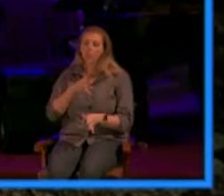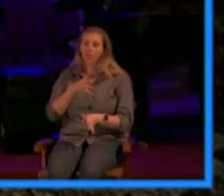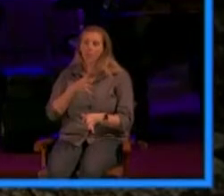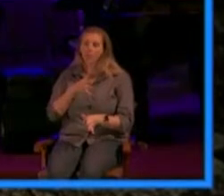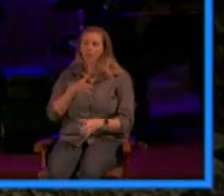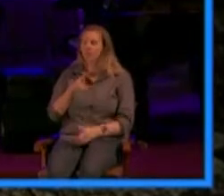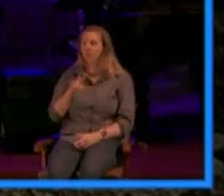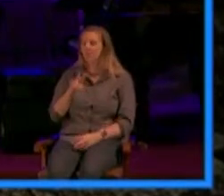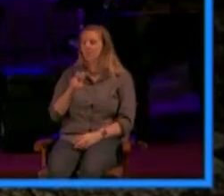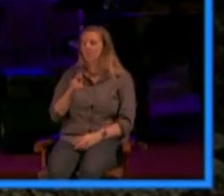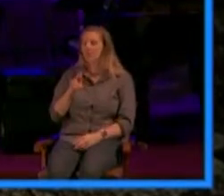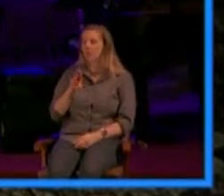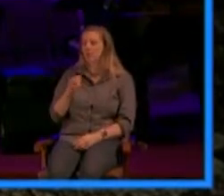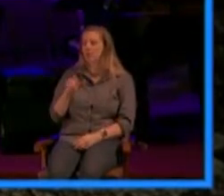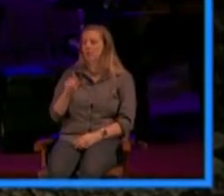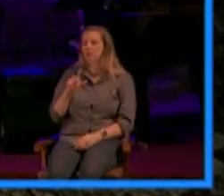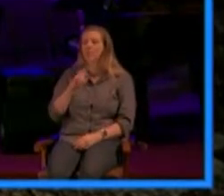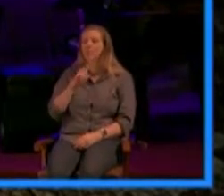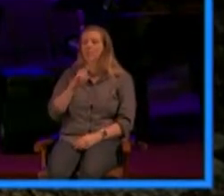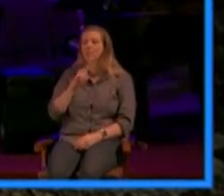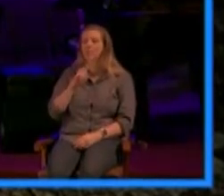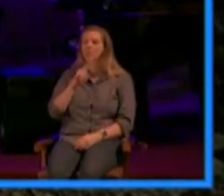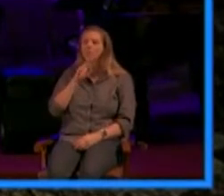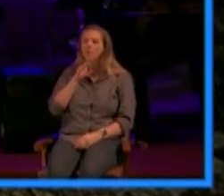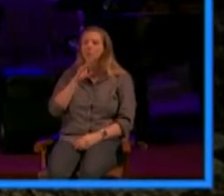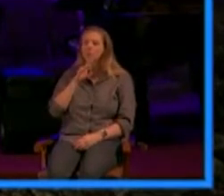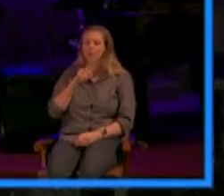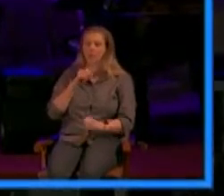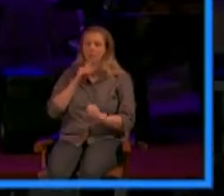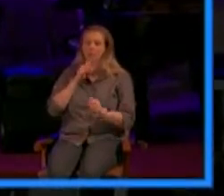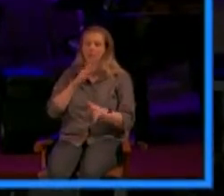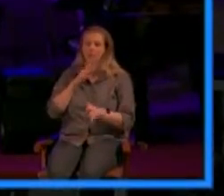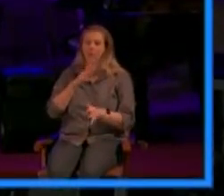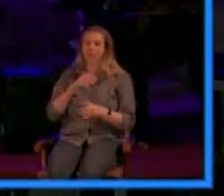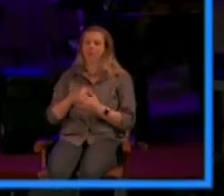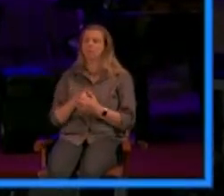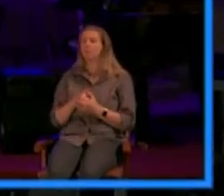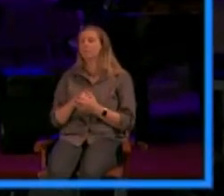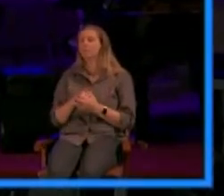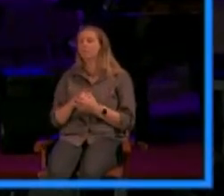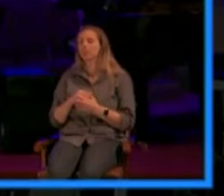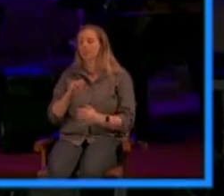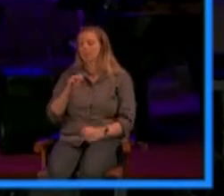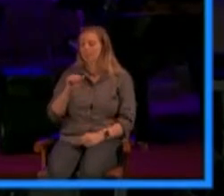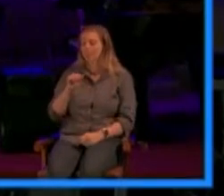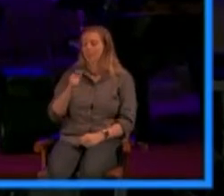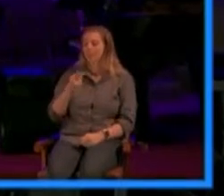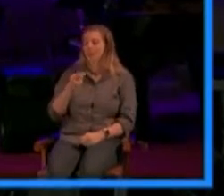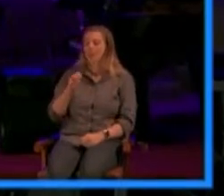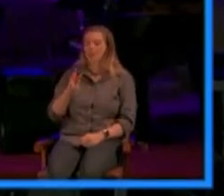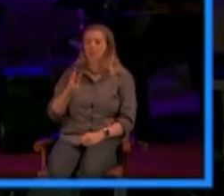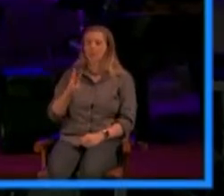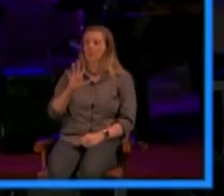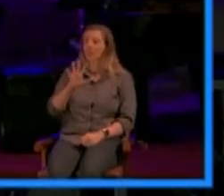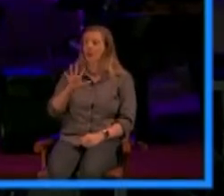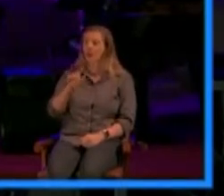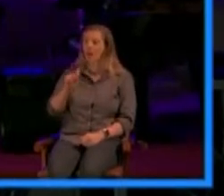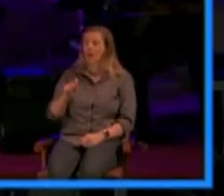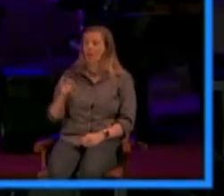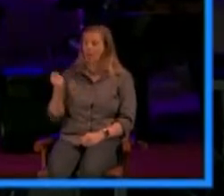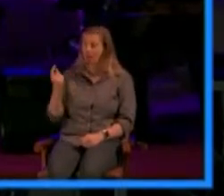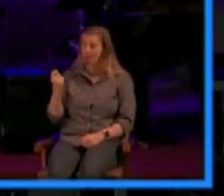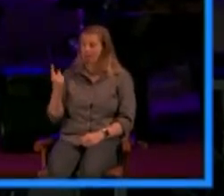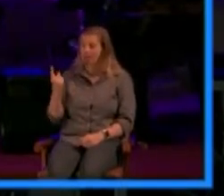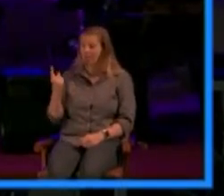that passage, Jesus said in Matthew 5:11, when we find that word that people will